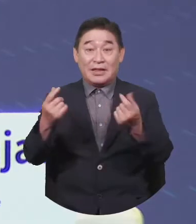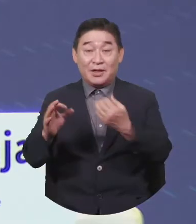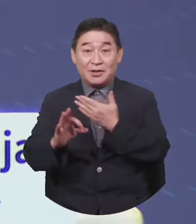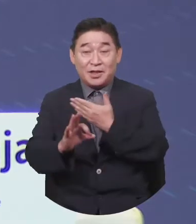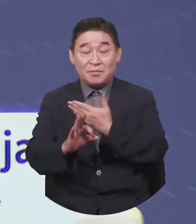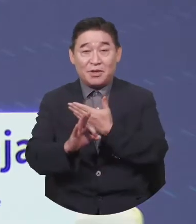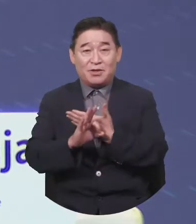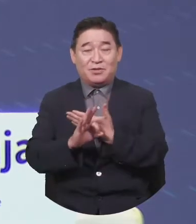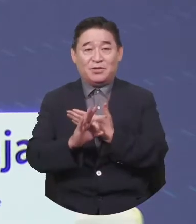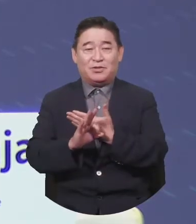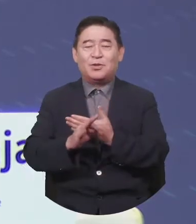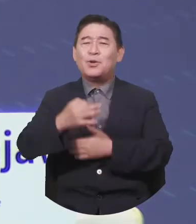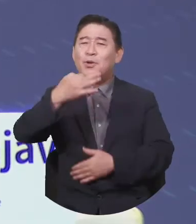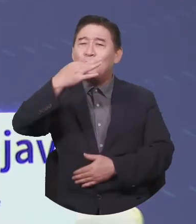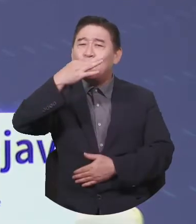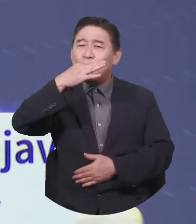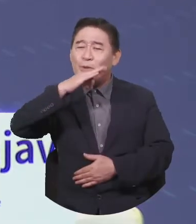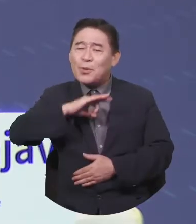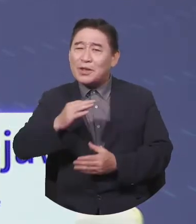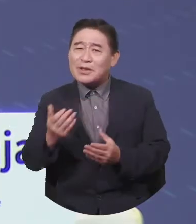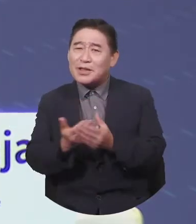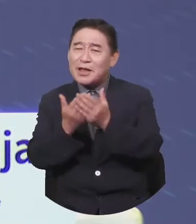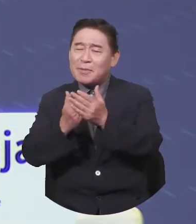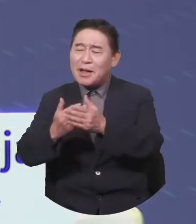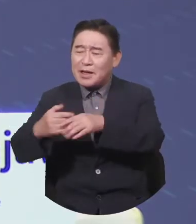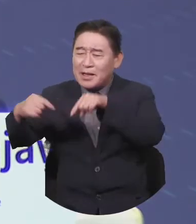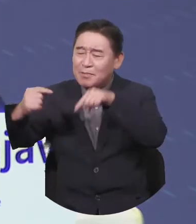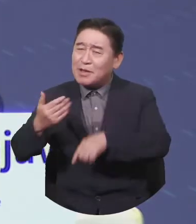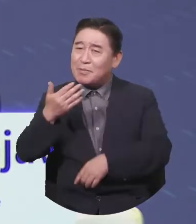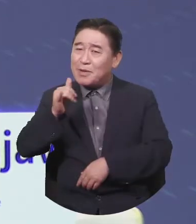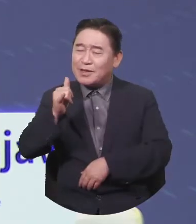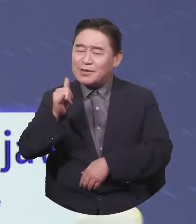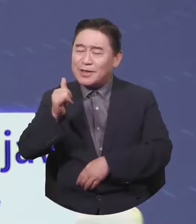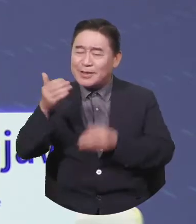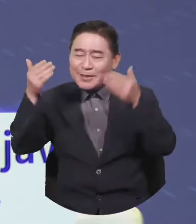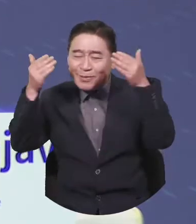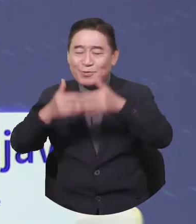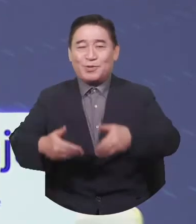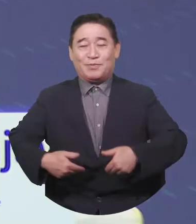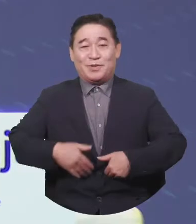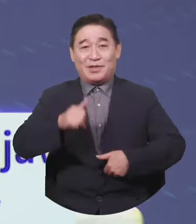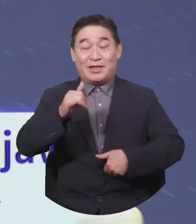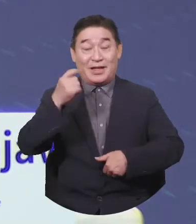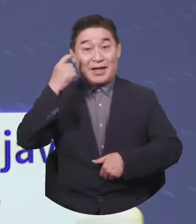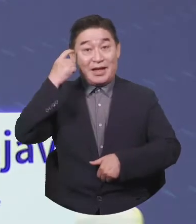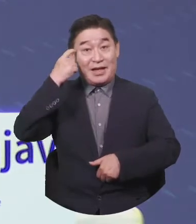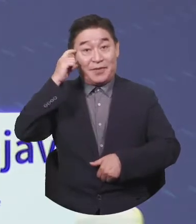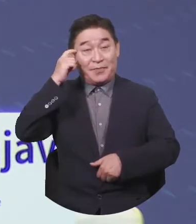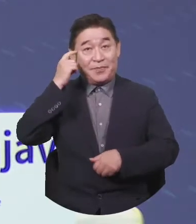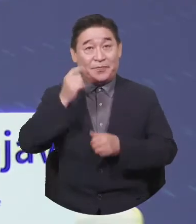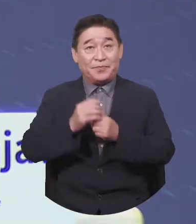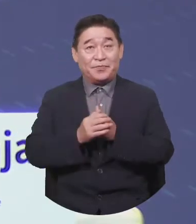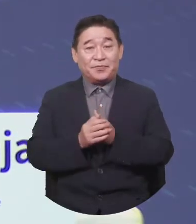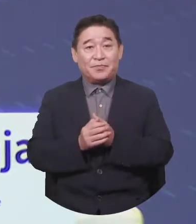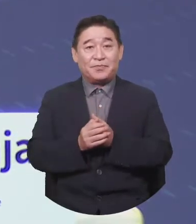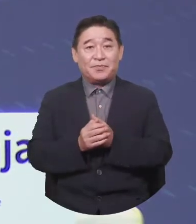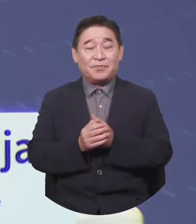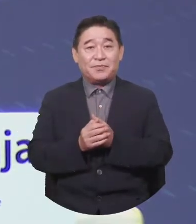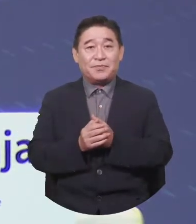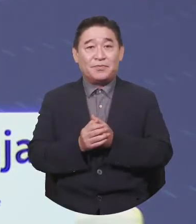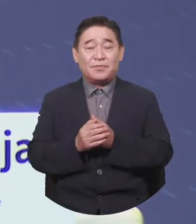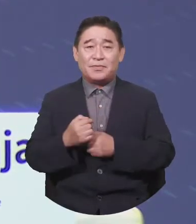development cooperation. So I just want to highlight 2 or 3